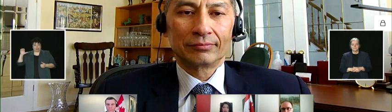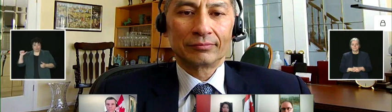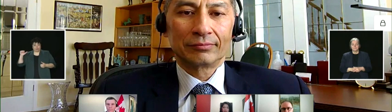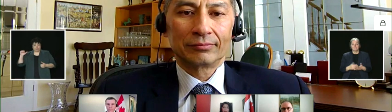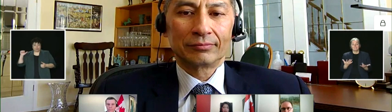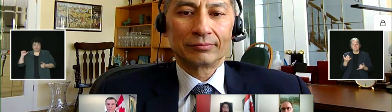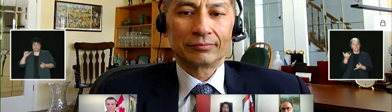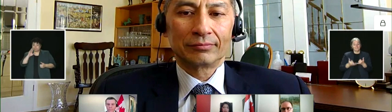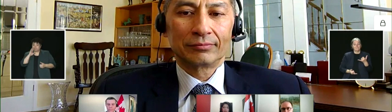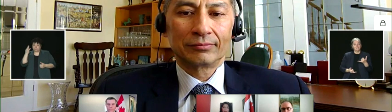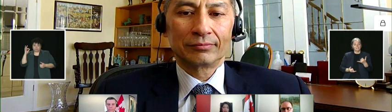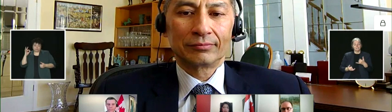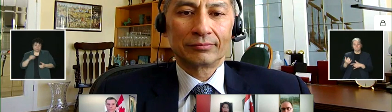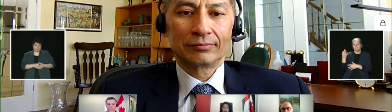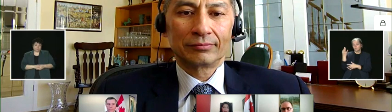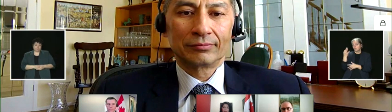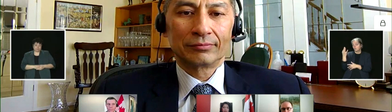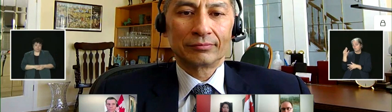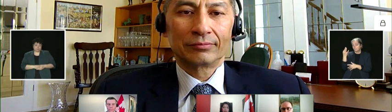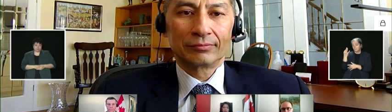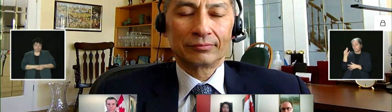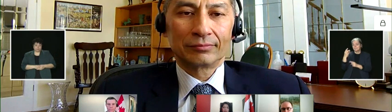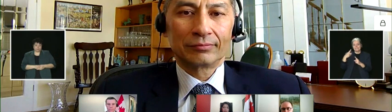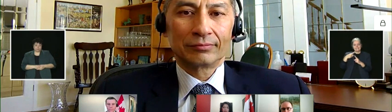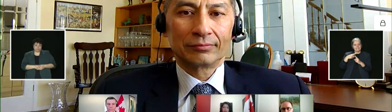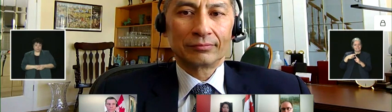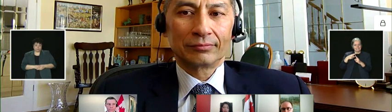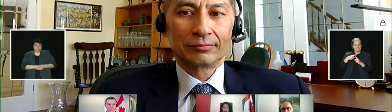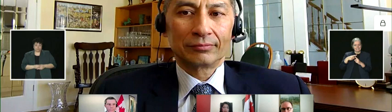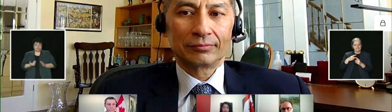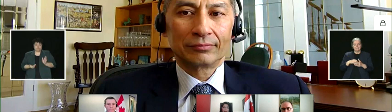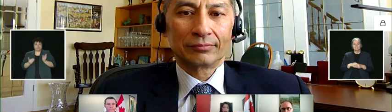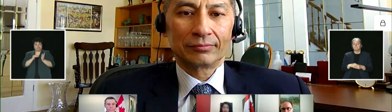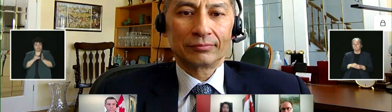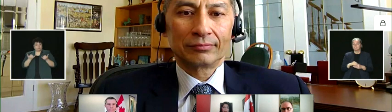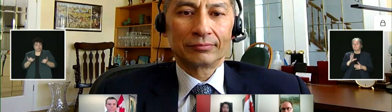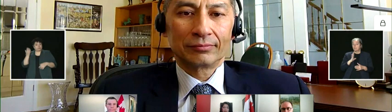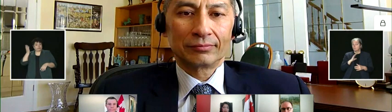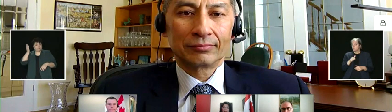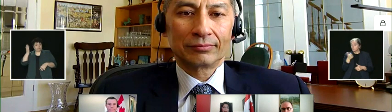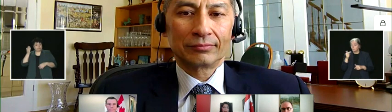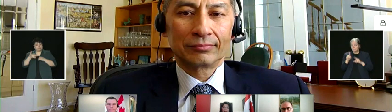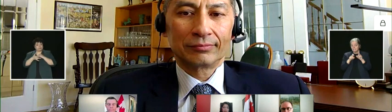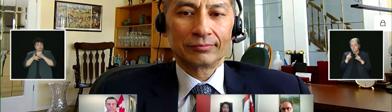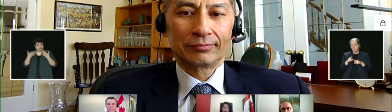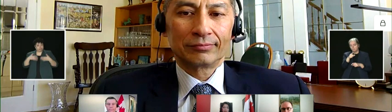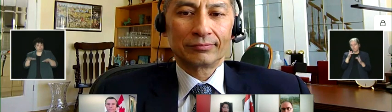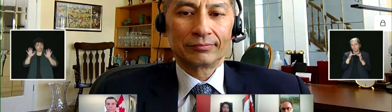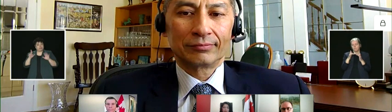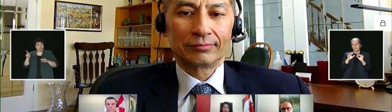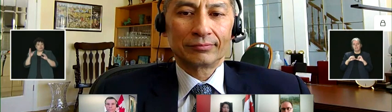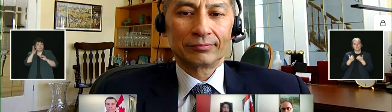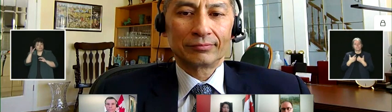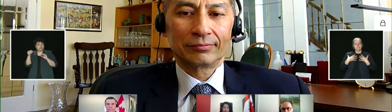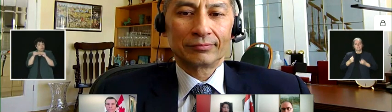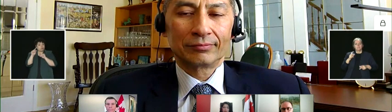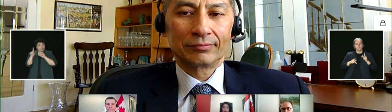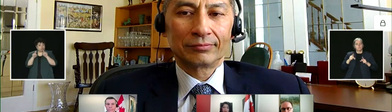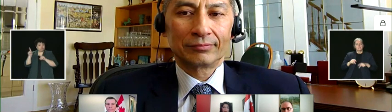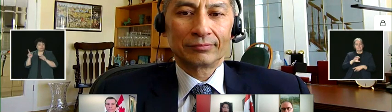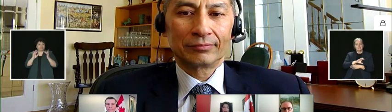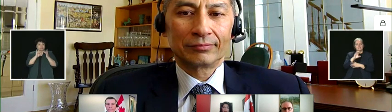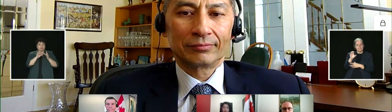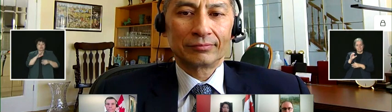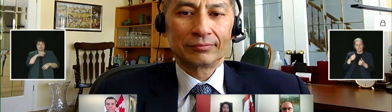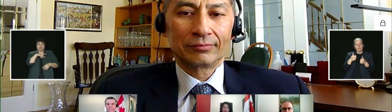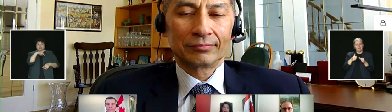hc.media.sc@canada.ca. C'est la fin de cette séance de briefage technique. Si vous avez des questions additionnelles, je vous invite à contacter l'Agence de la santé